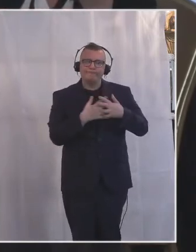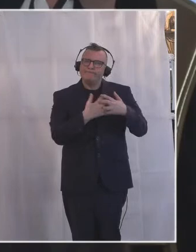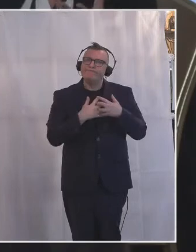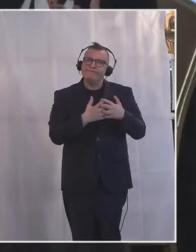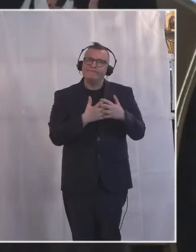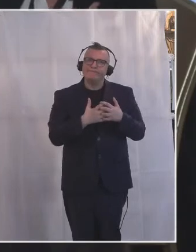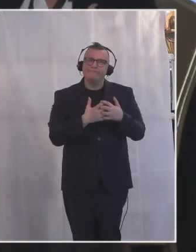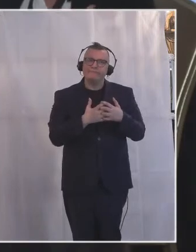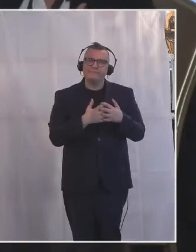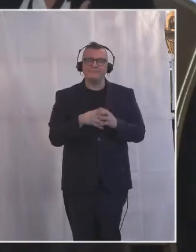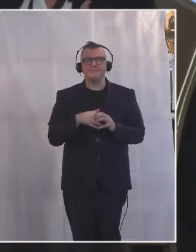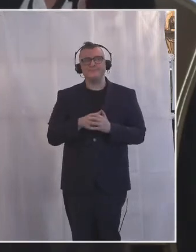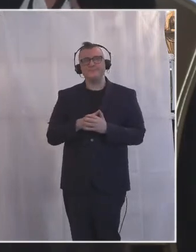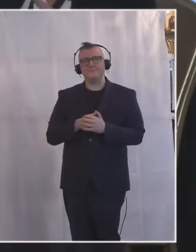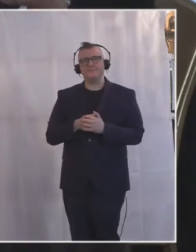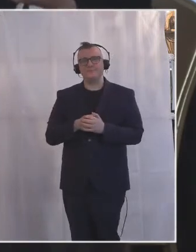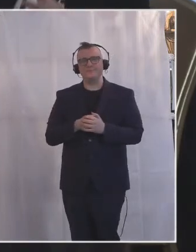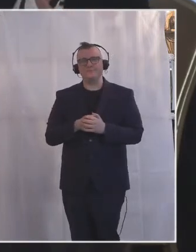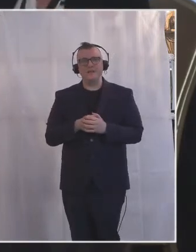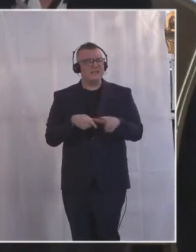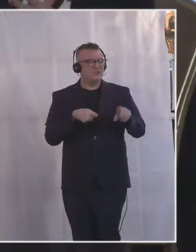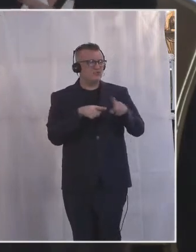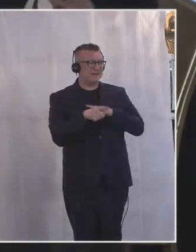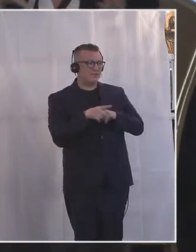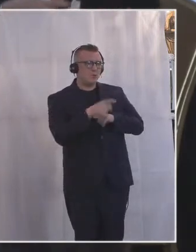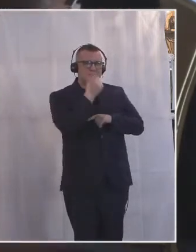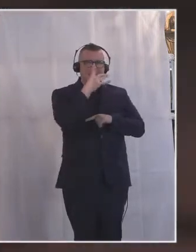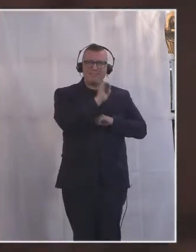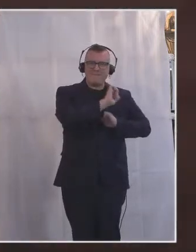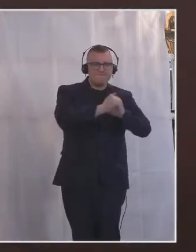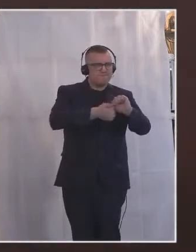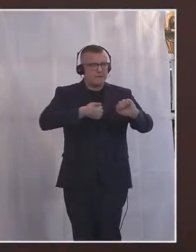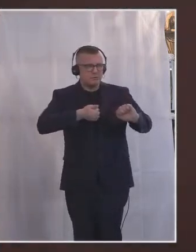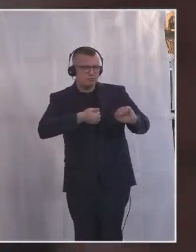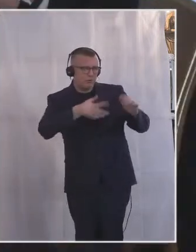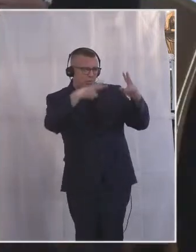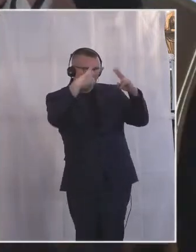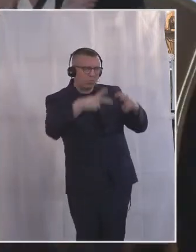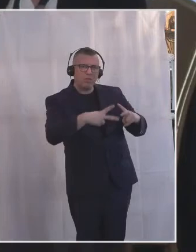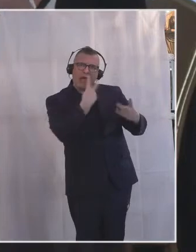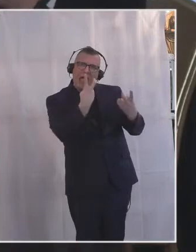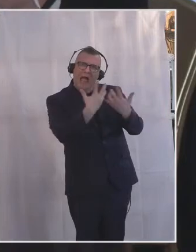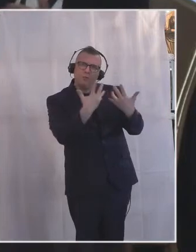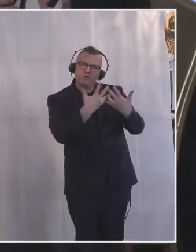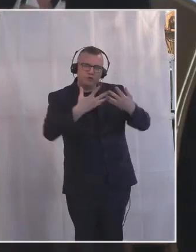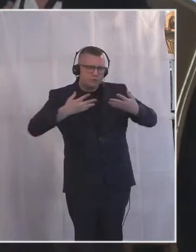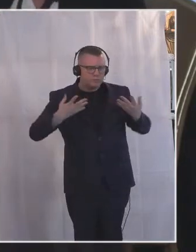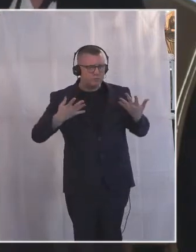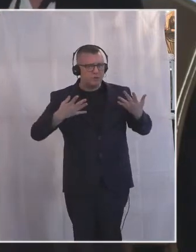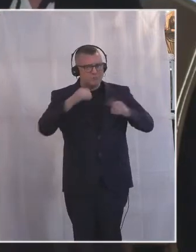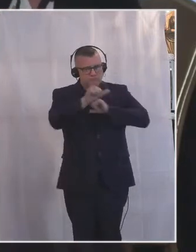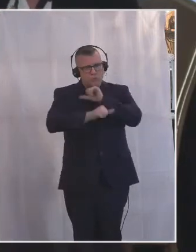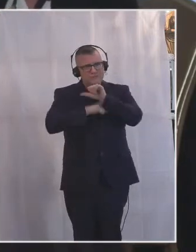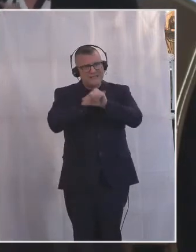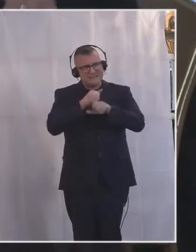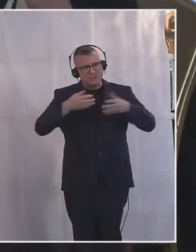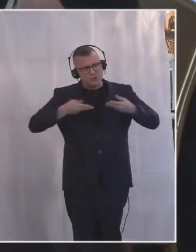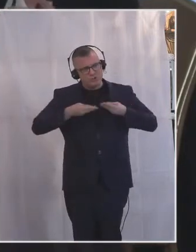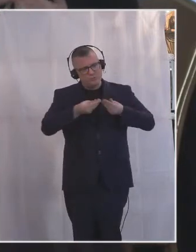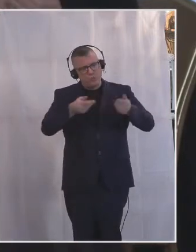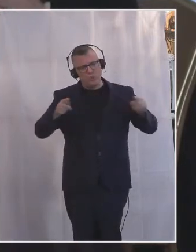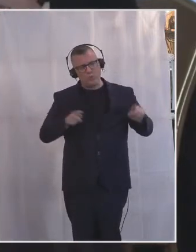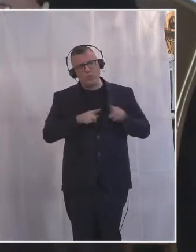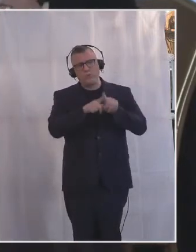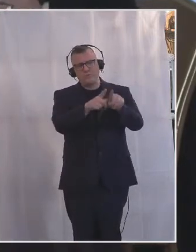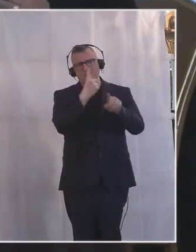and kind of get into their factory and understand the way they did it and how we were going to integrate and streamline the whole process and stuff.